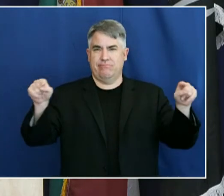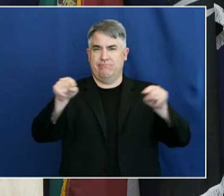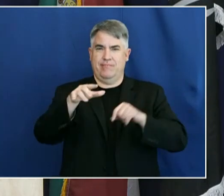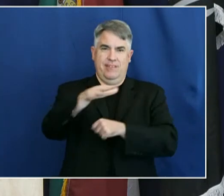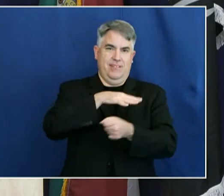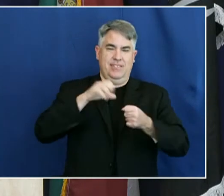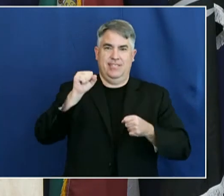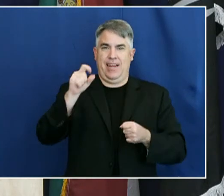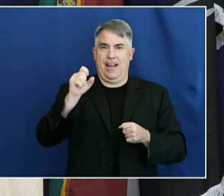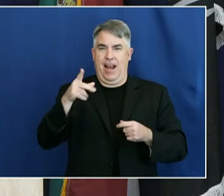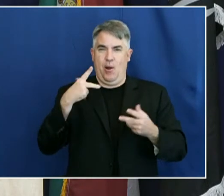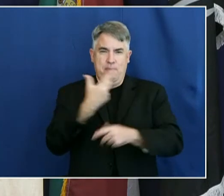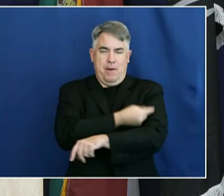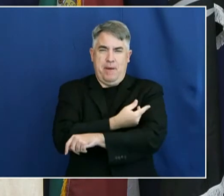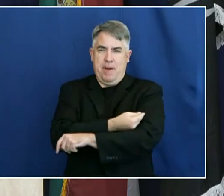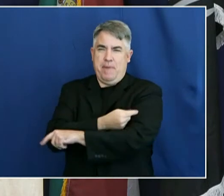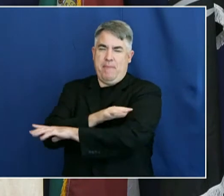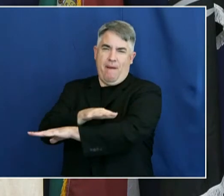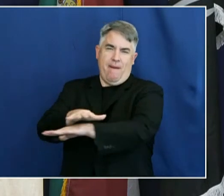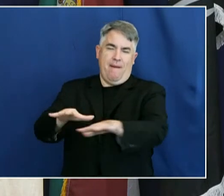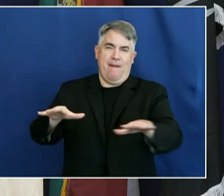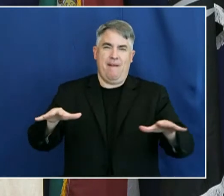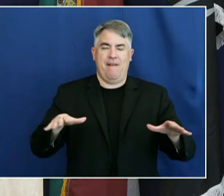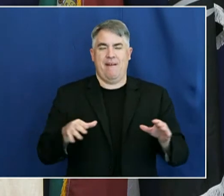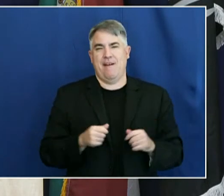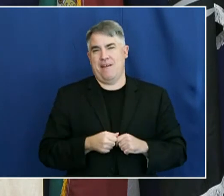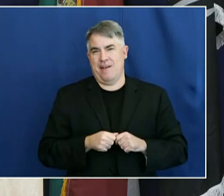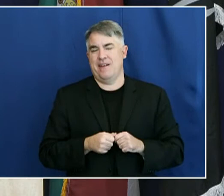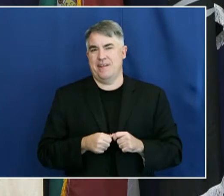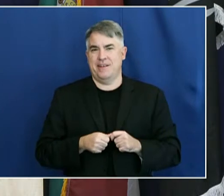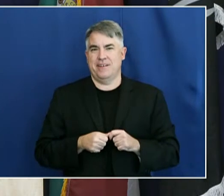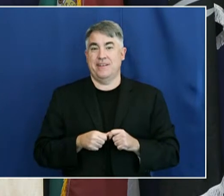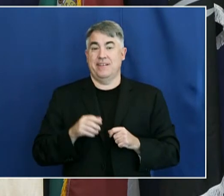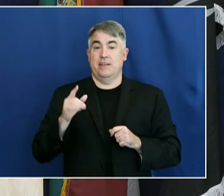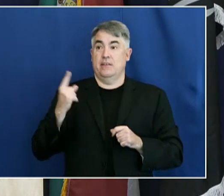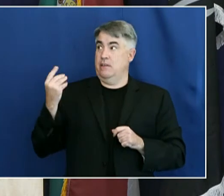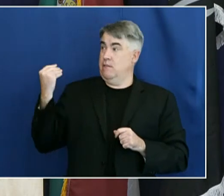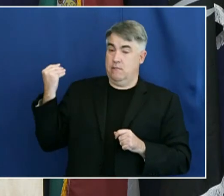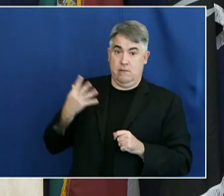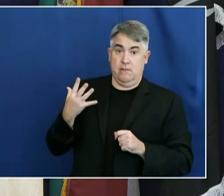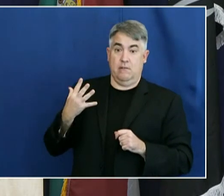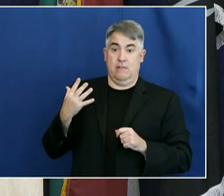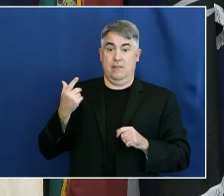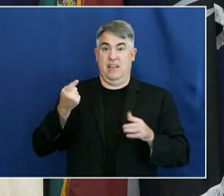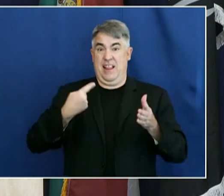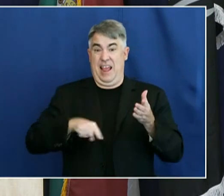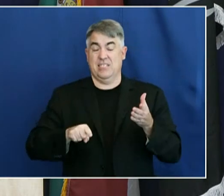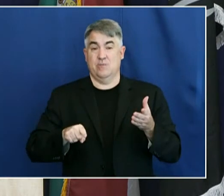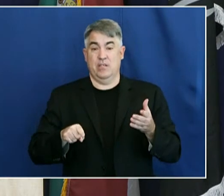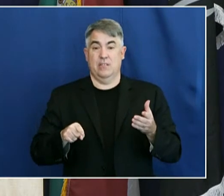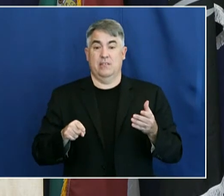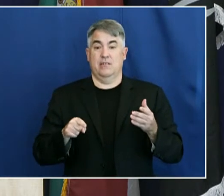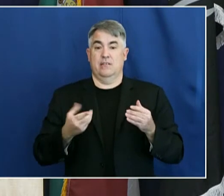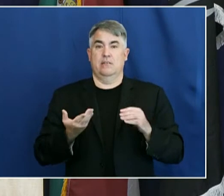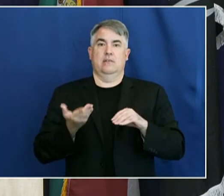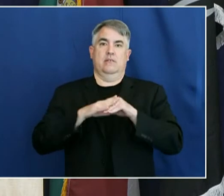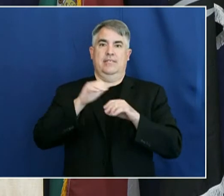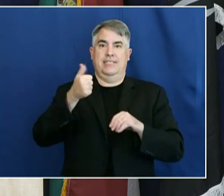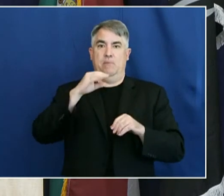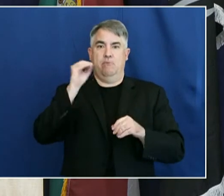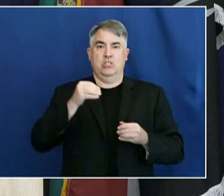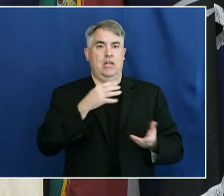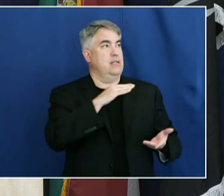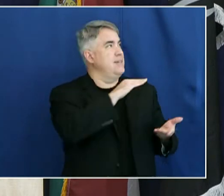in arms. We're also encouraged. We're being told our allocation for next week will be 10% higher than it was for this